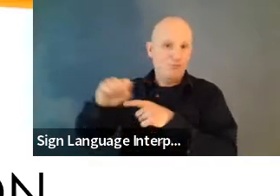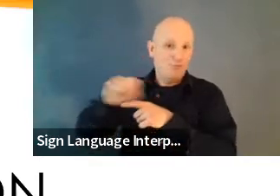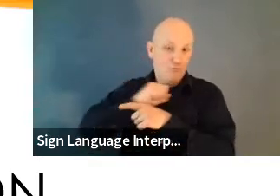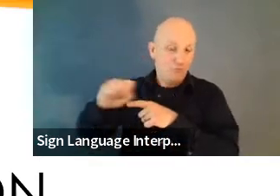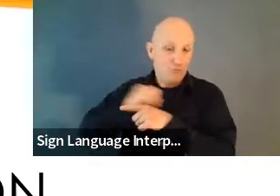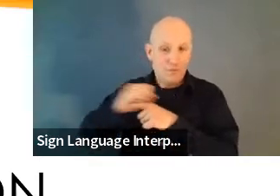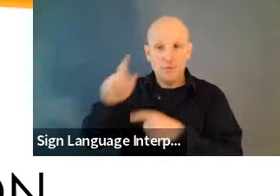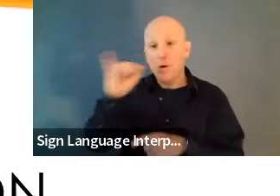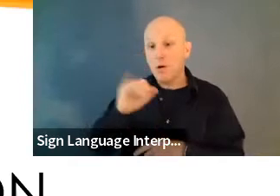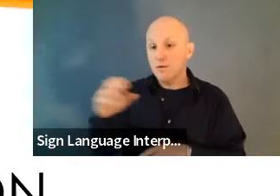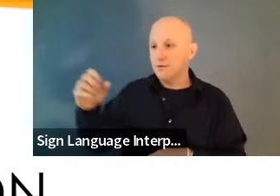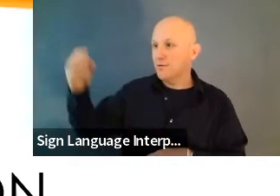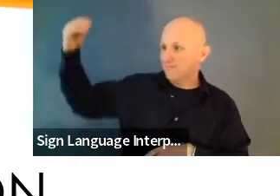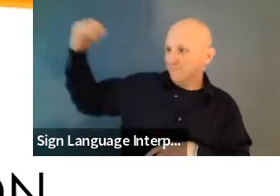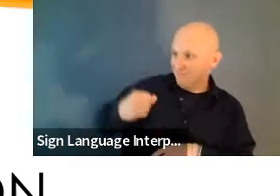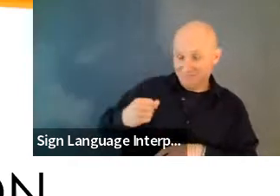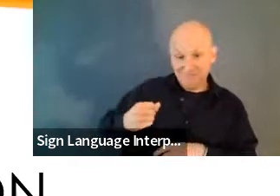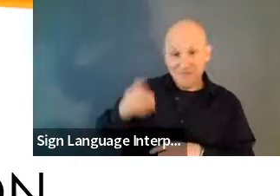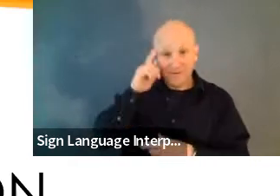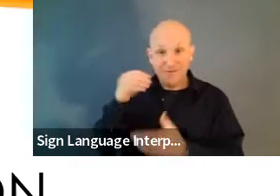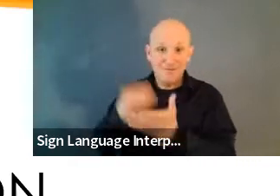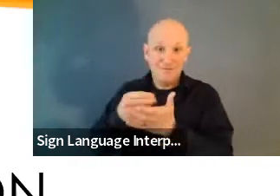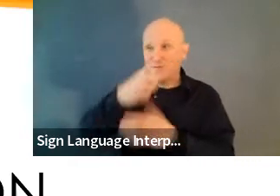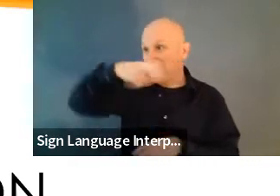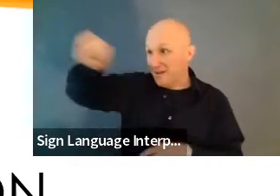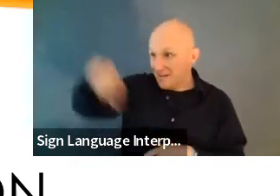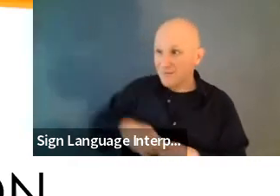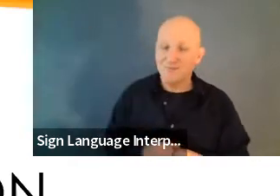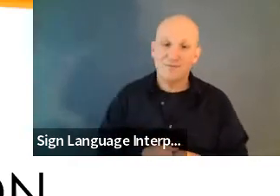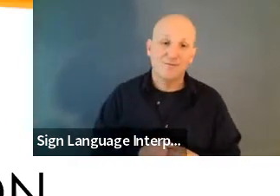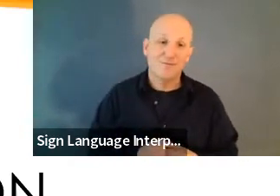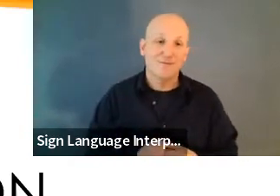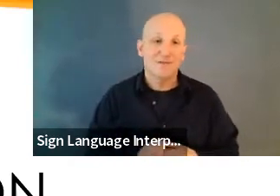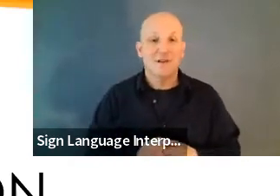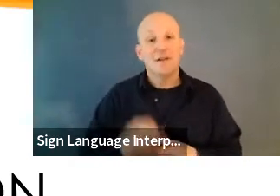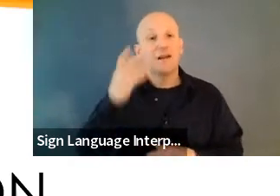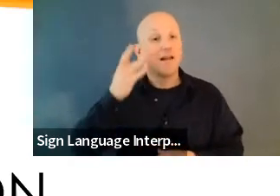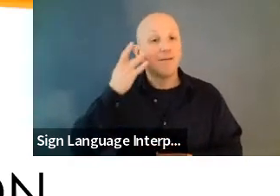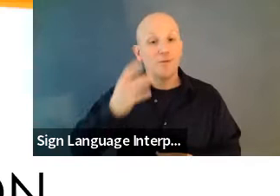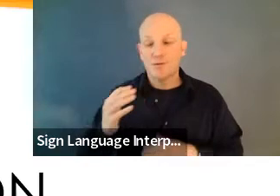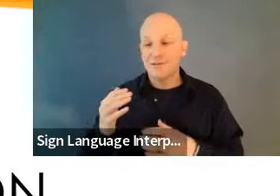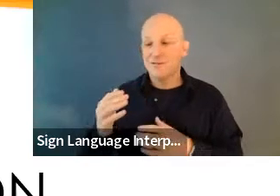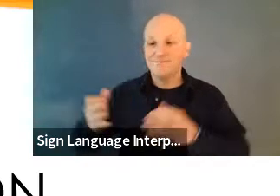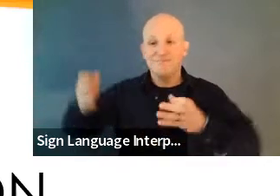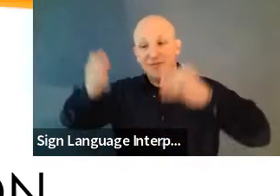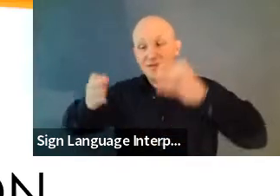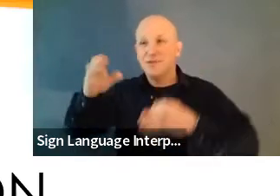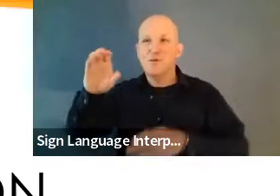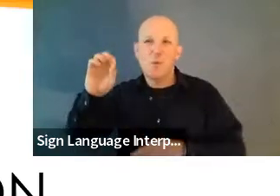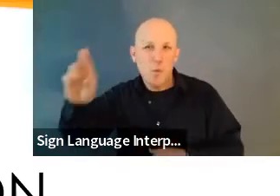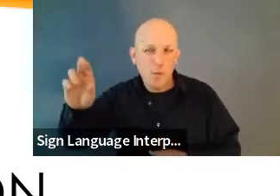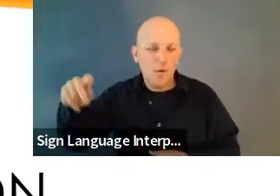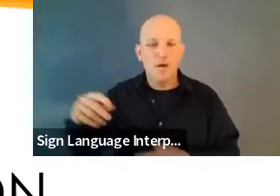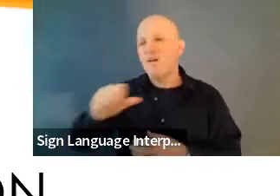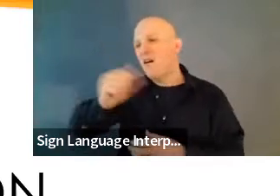The Department of Fair Employment and Housing Educational Partners and California Justice Corps, among others. So it was the first time our region was